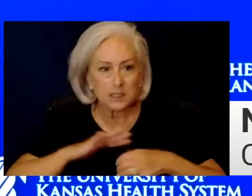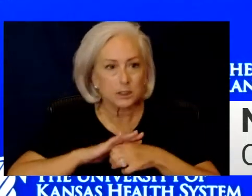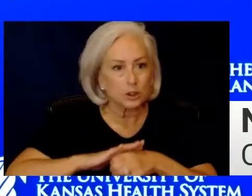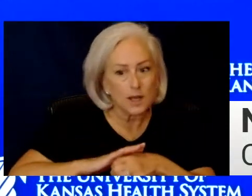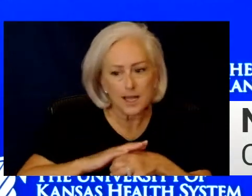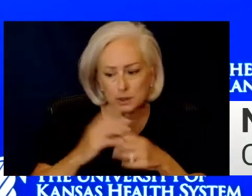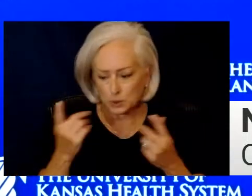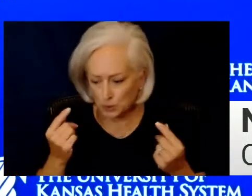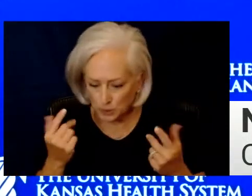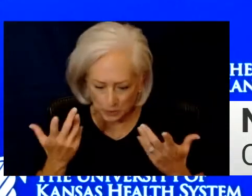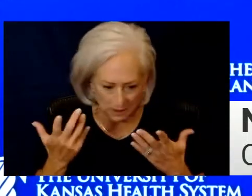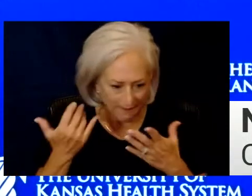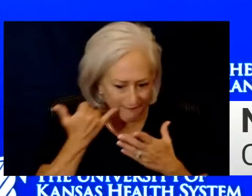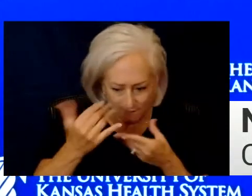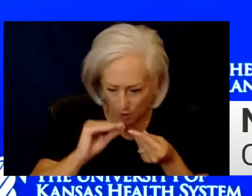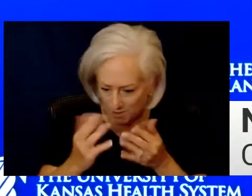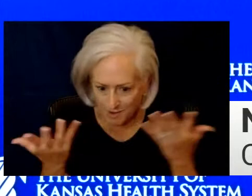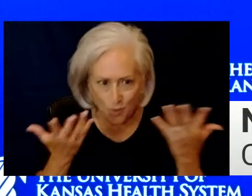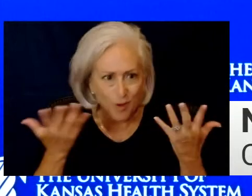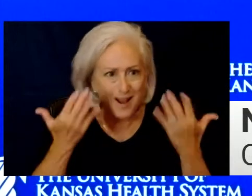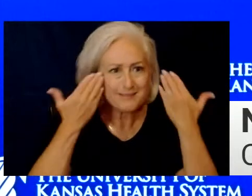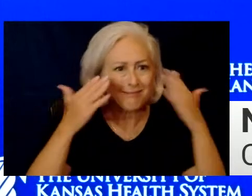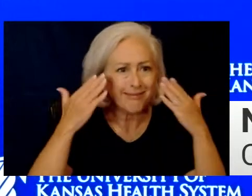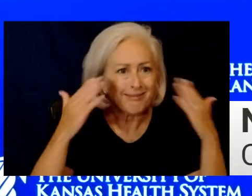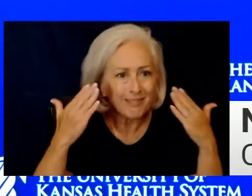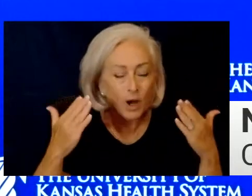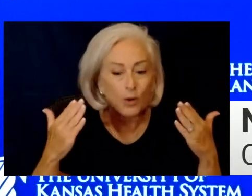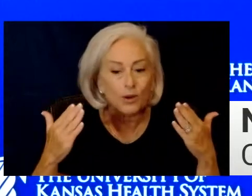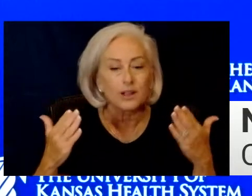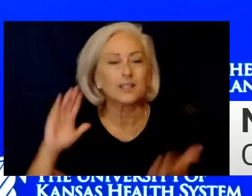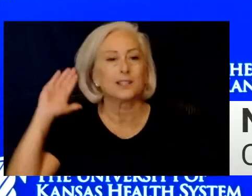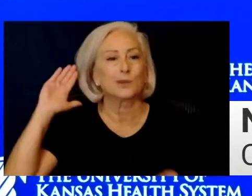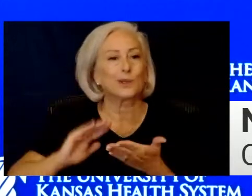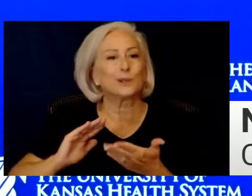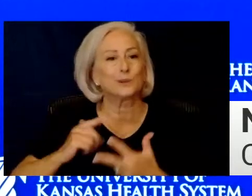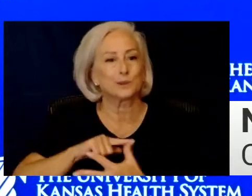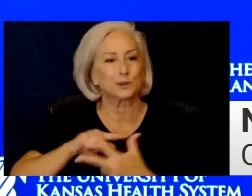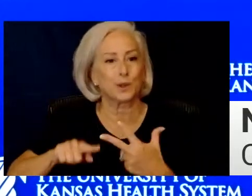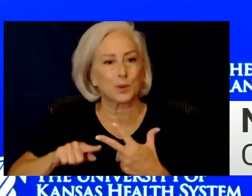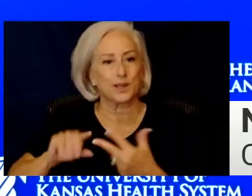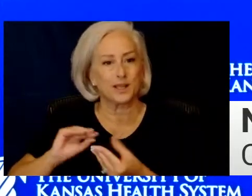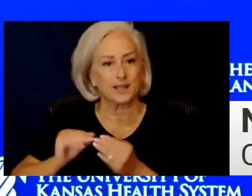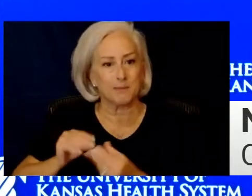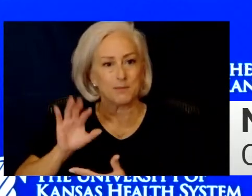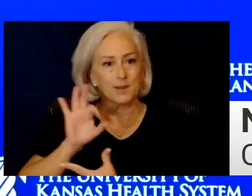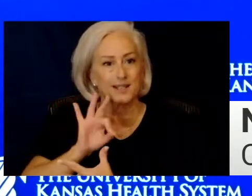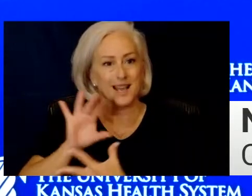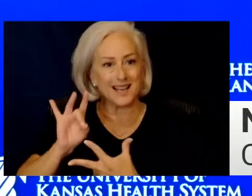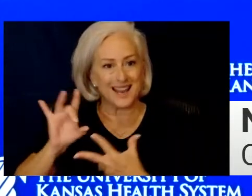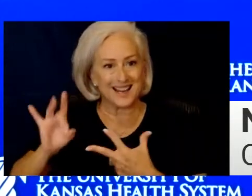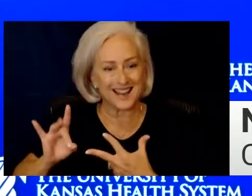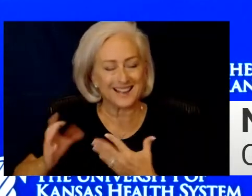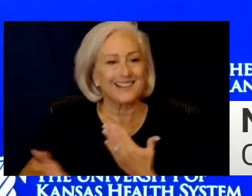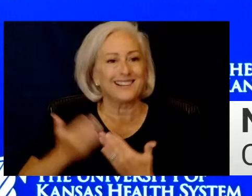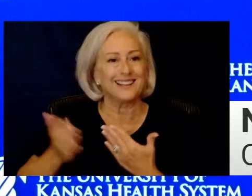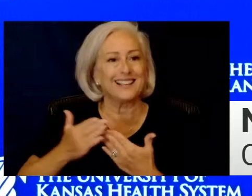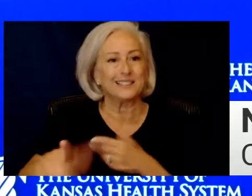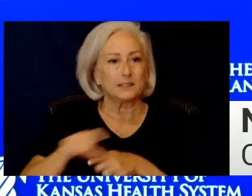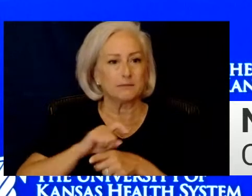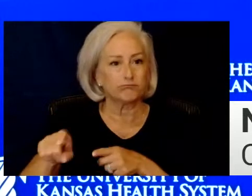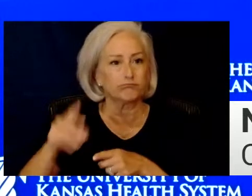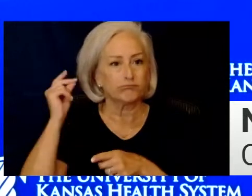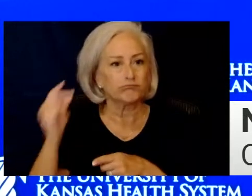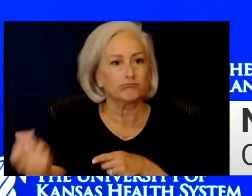stands currently. So reducing it to 3 digits, easy to track. And it's also, its purpose is also